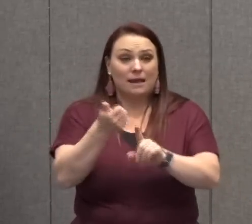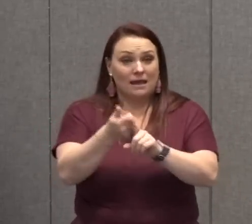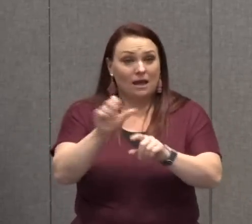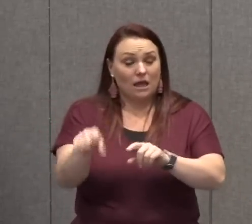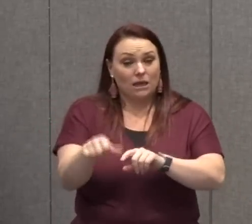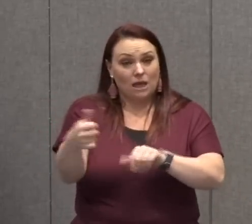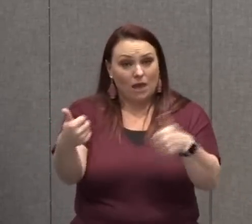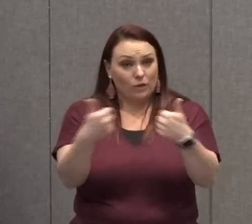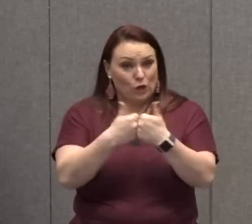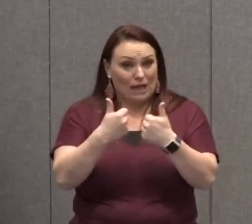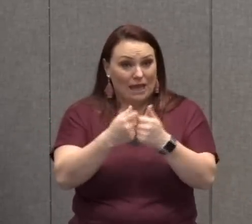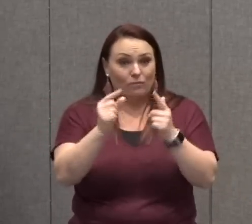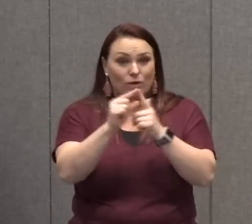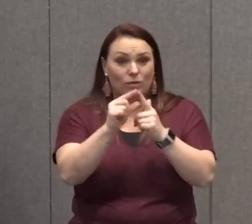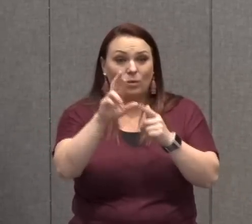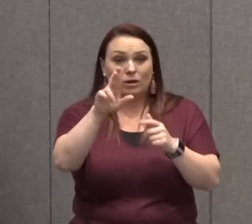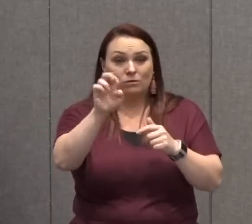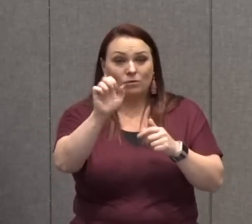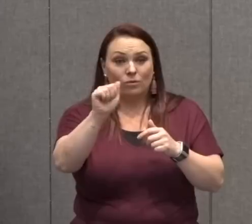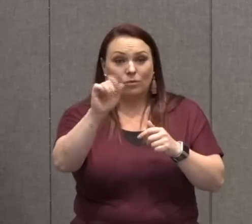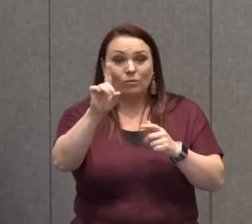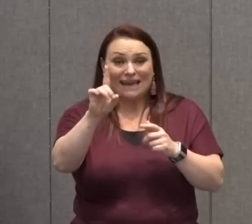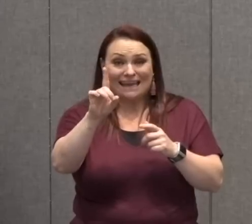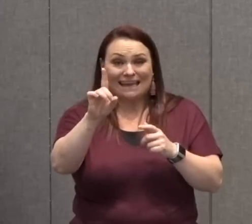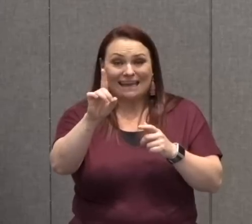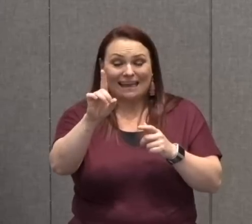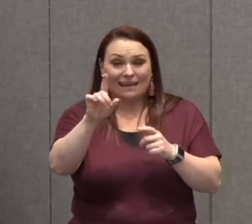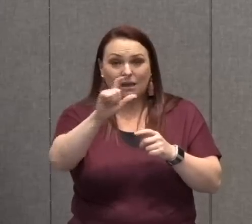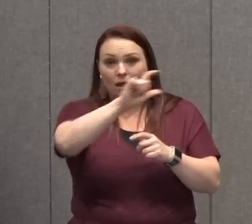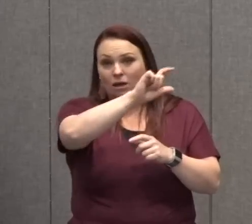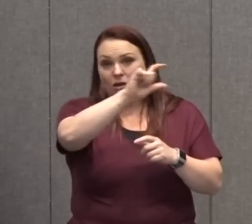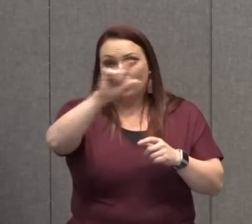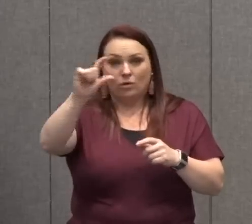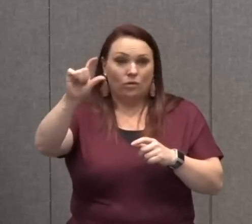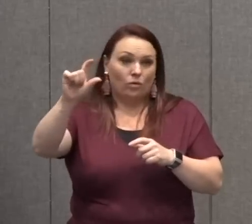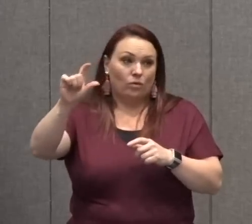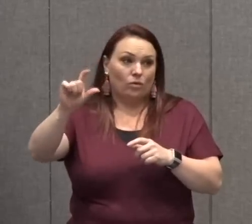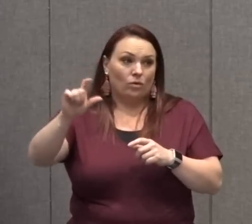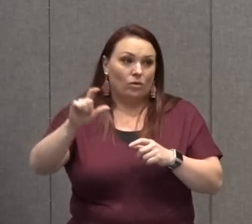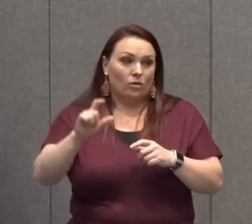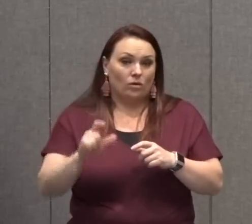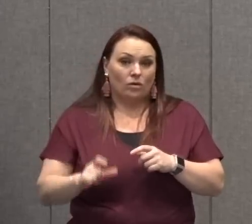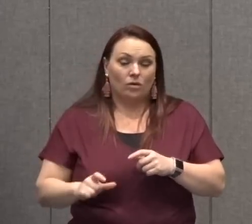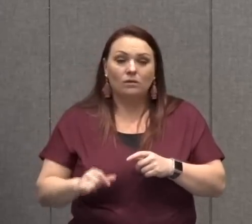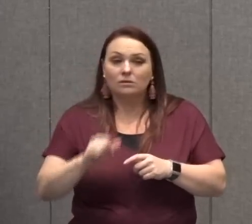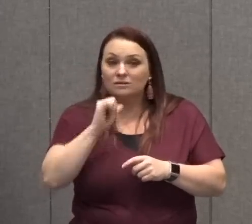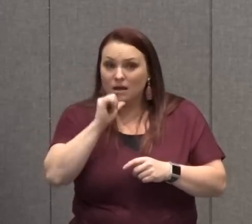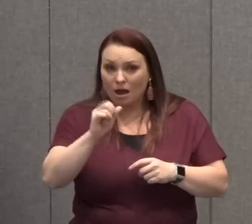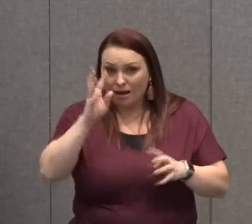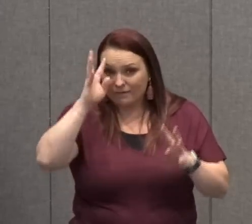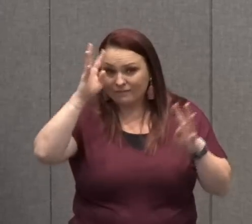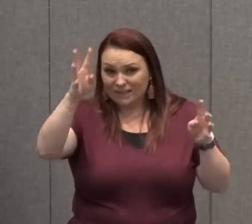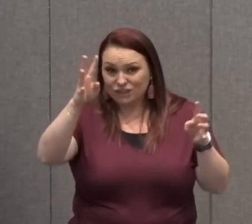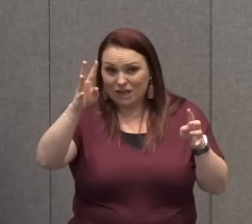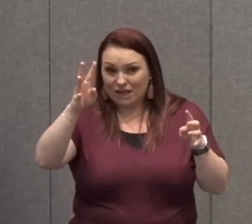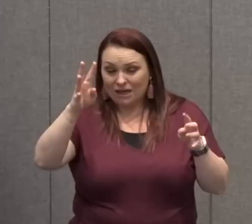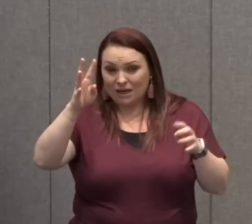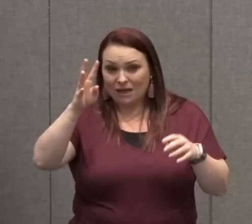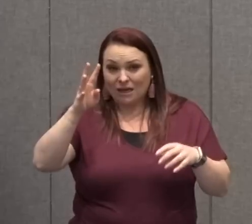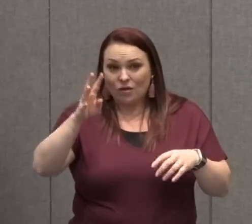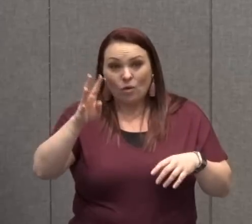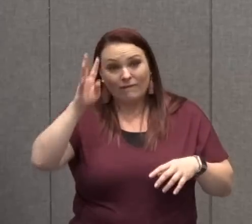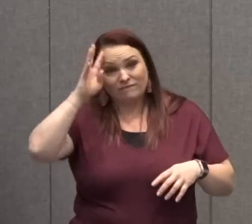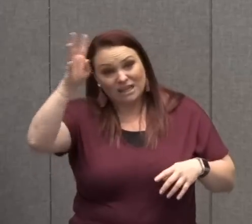another game and then we can say read and then we can change these boxes to maybe reading a non-fiction a fiction